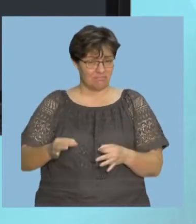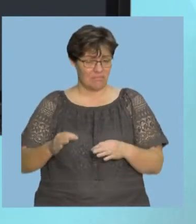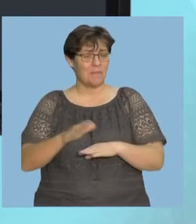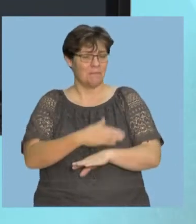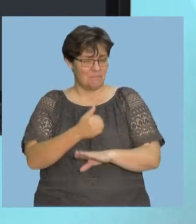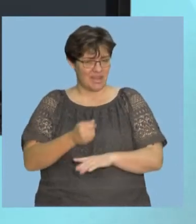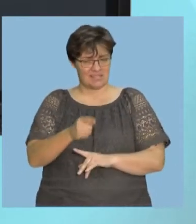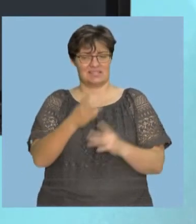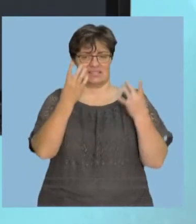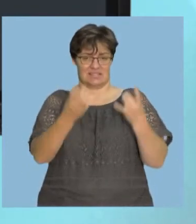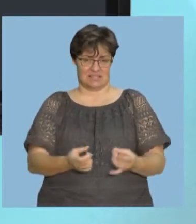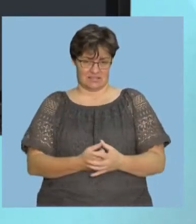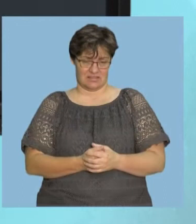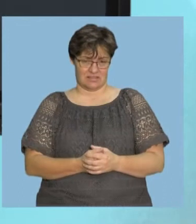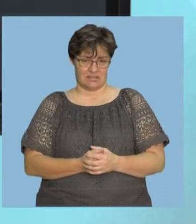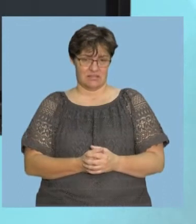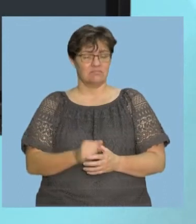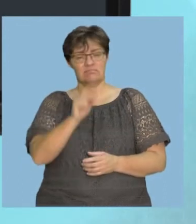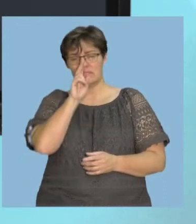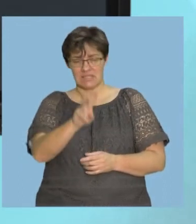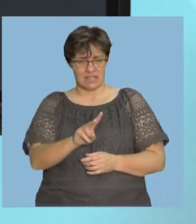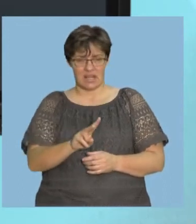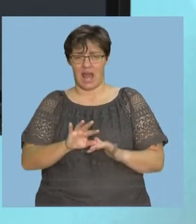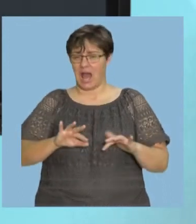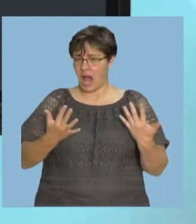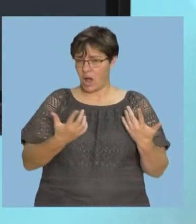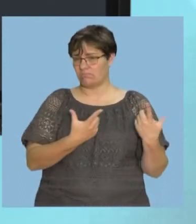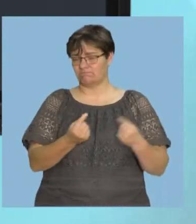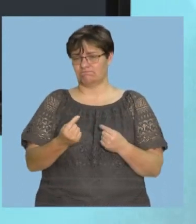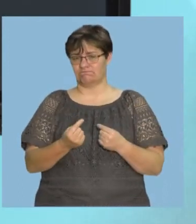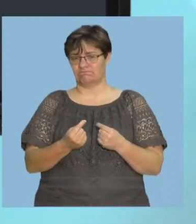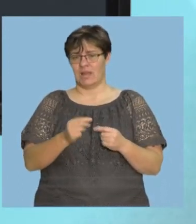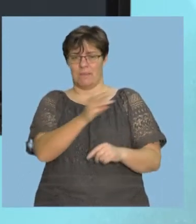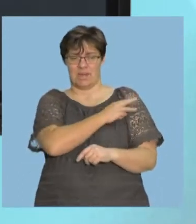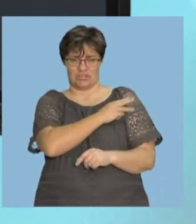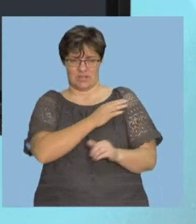statistics. Let's look at how we can make a decision for this kind of hedge fund manager.